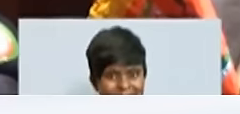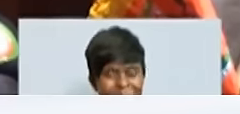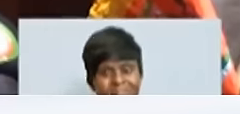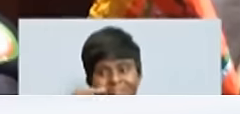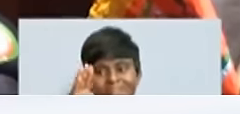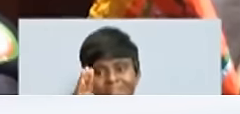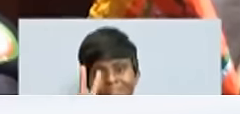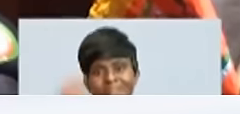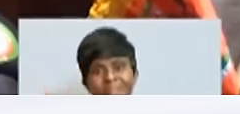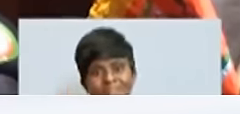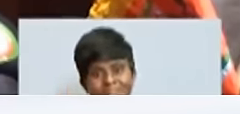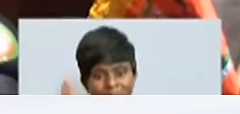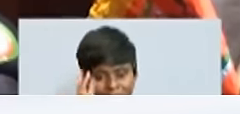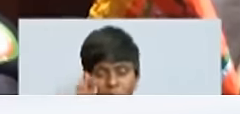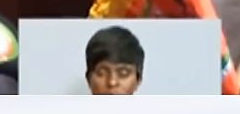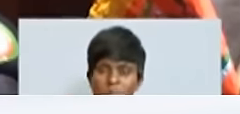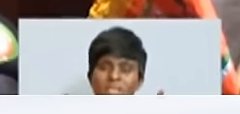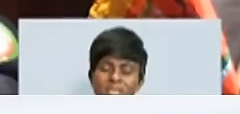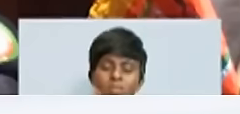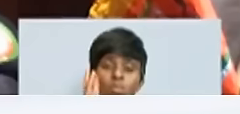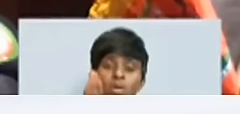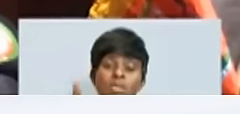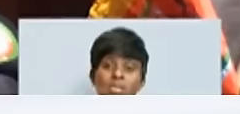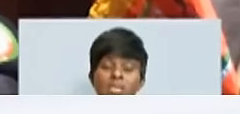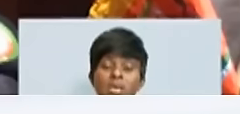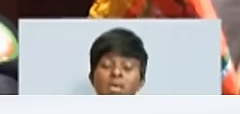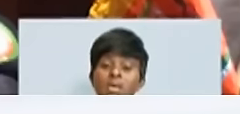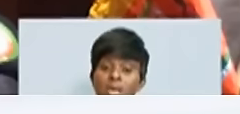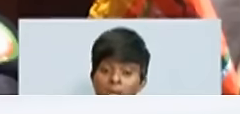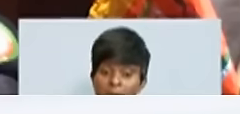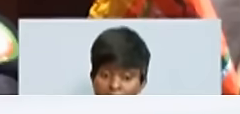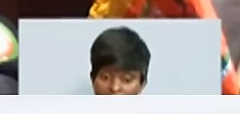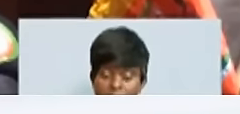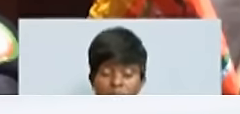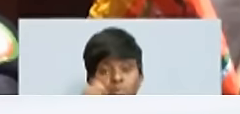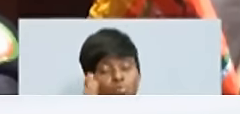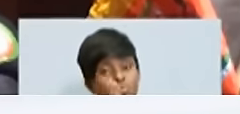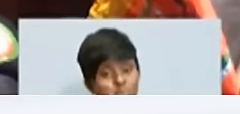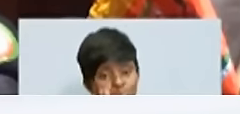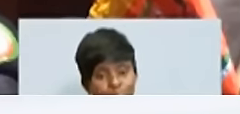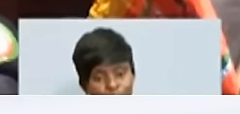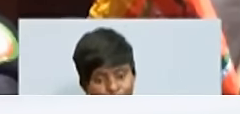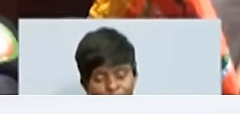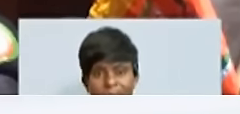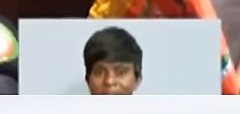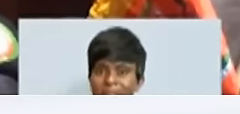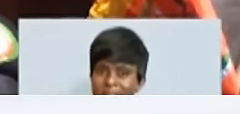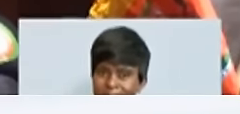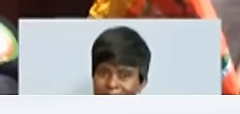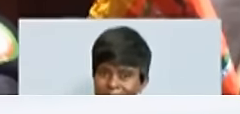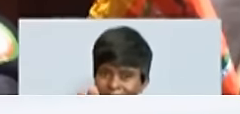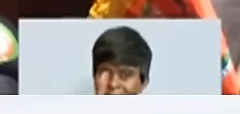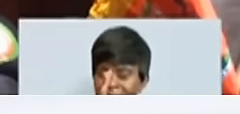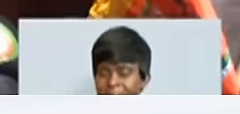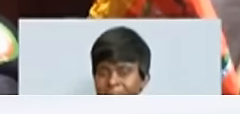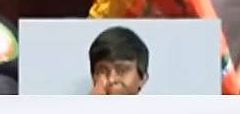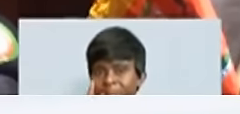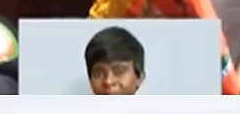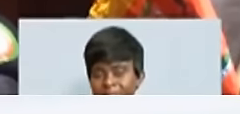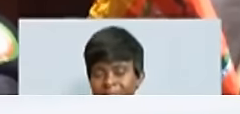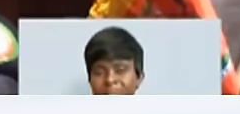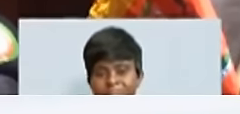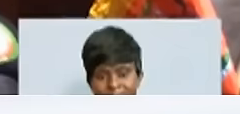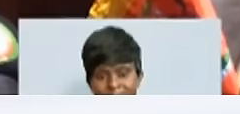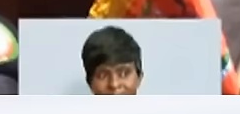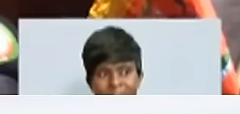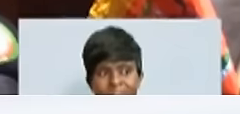violence. We will continue to institute crime mitigation measures, including, Madam Speaker,